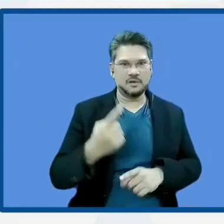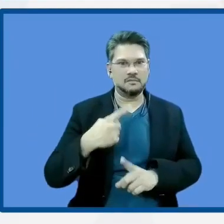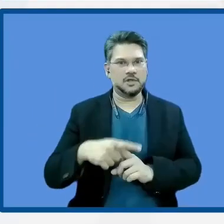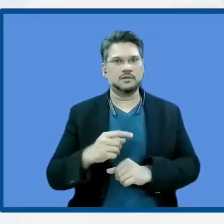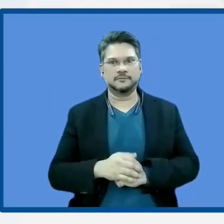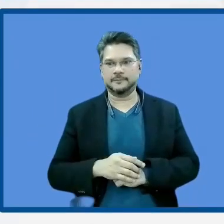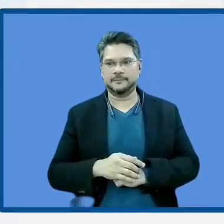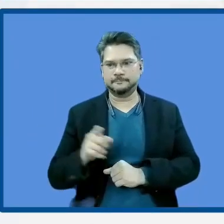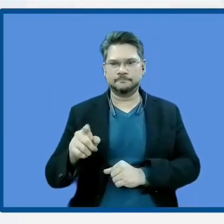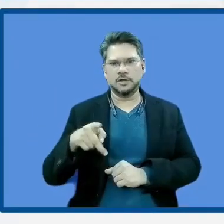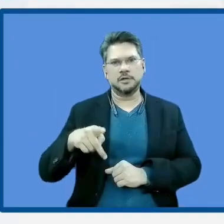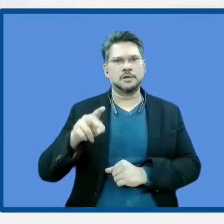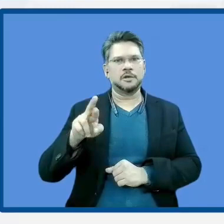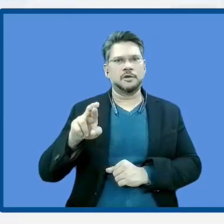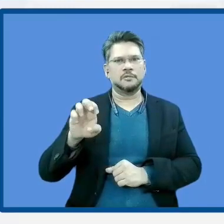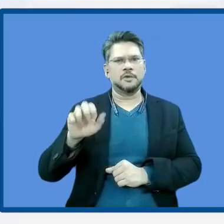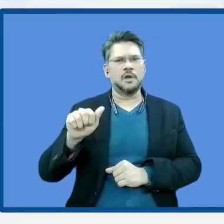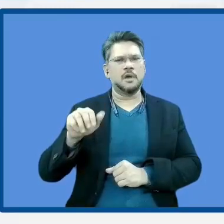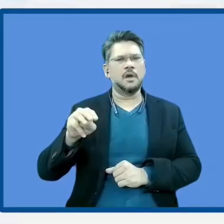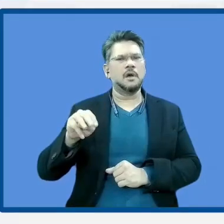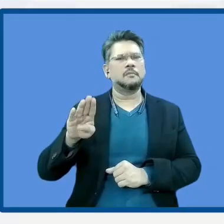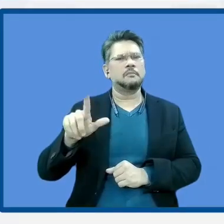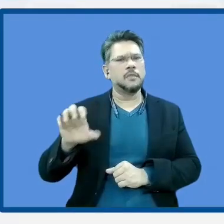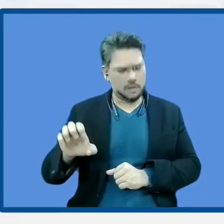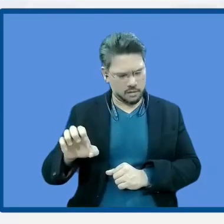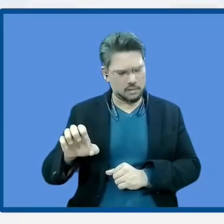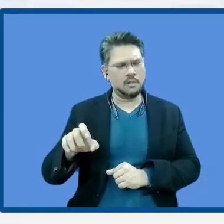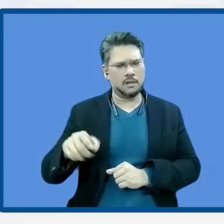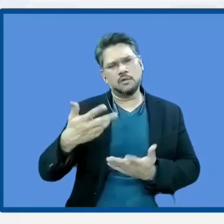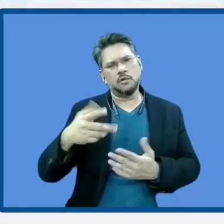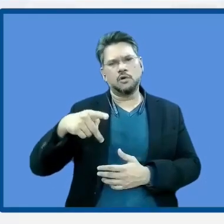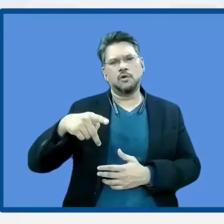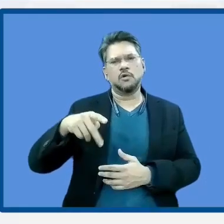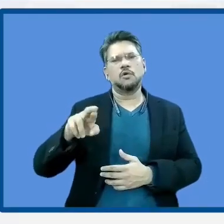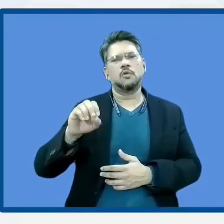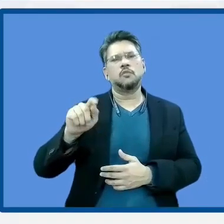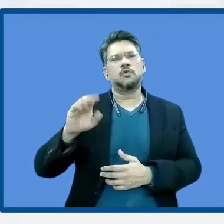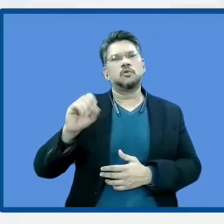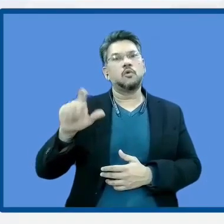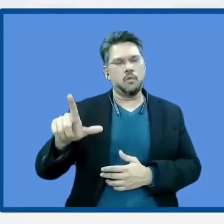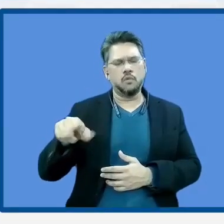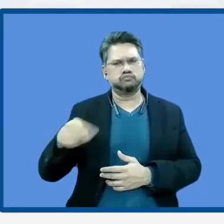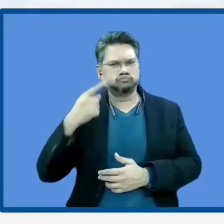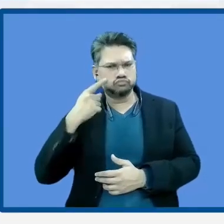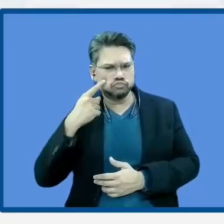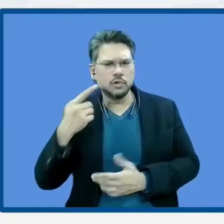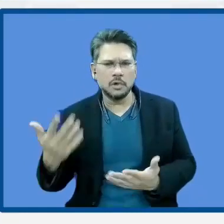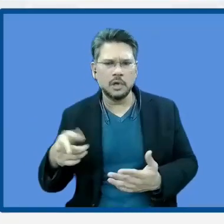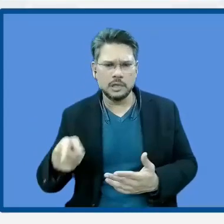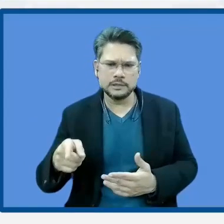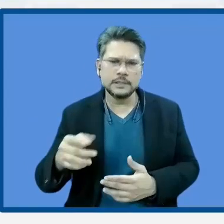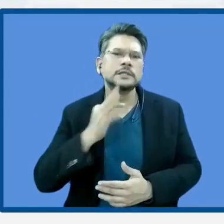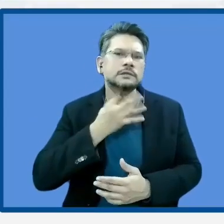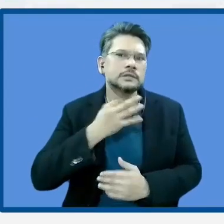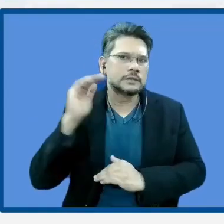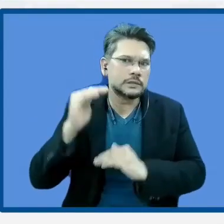the Kyoto Protocol, and I found the sentence, reduction of risk is an investment that is profitable in